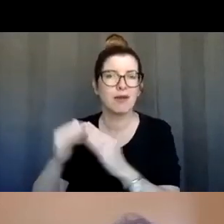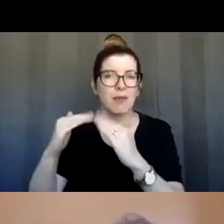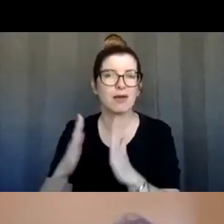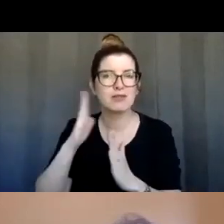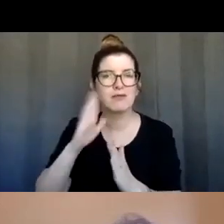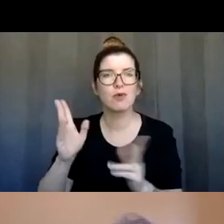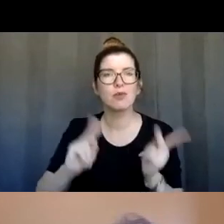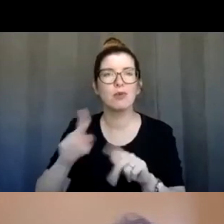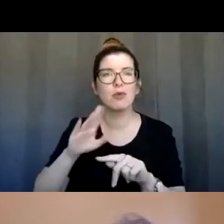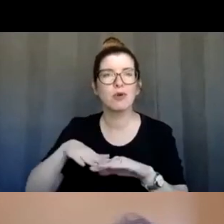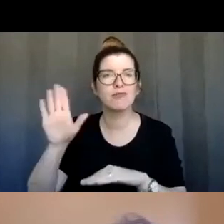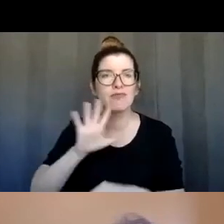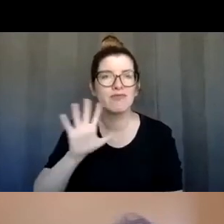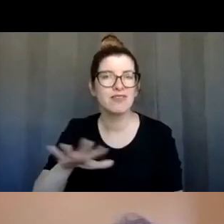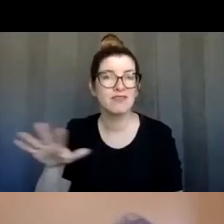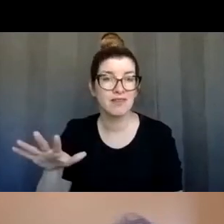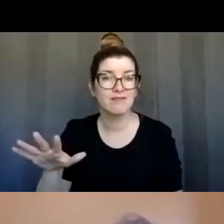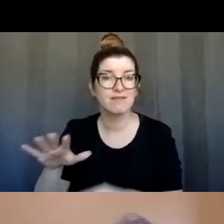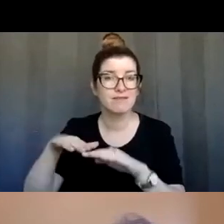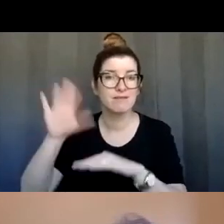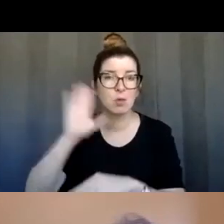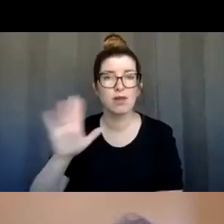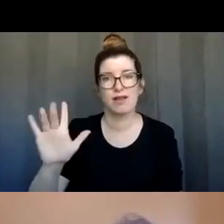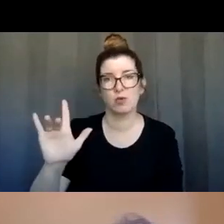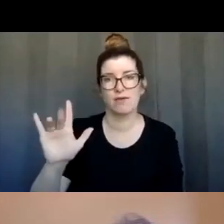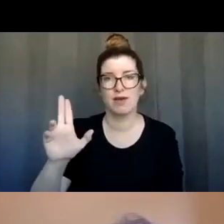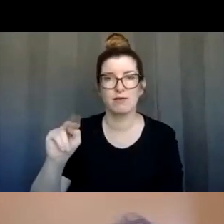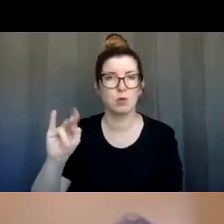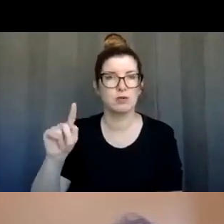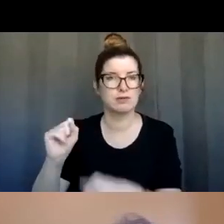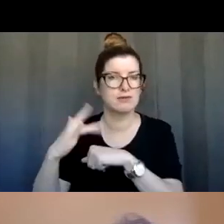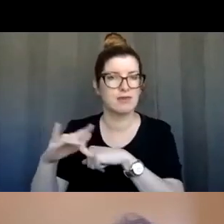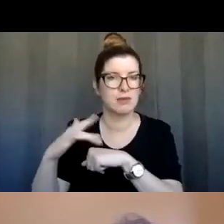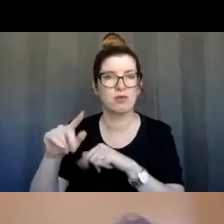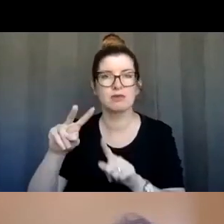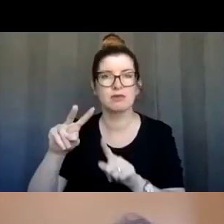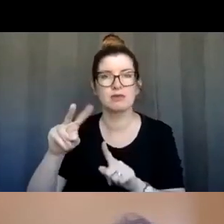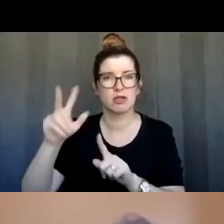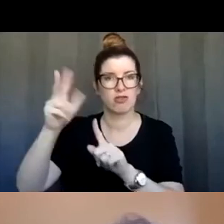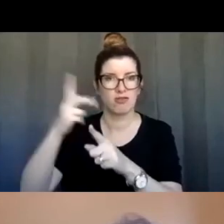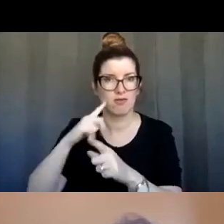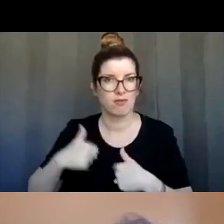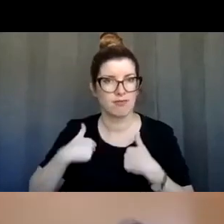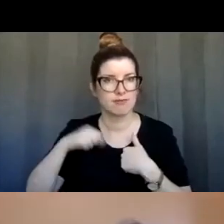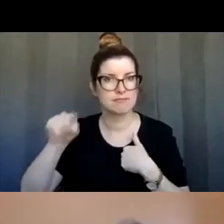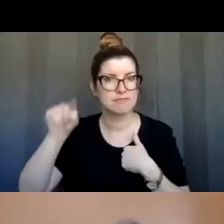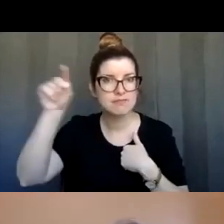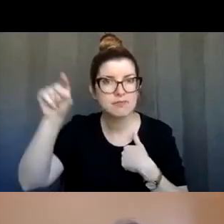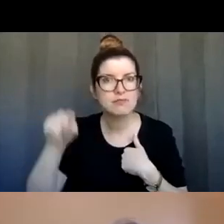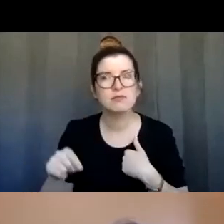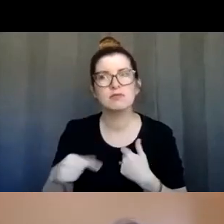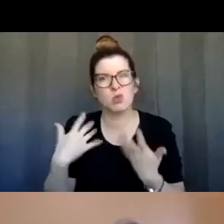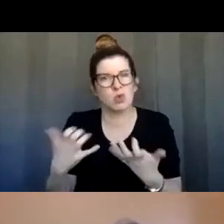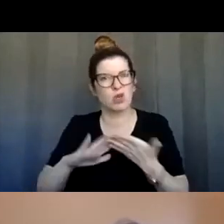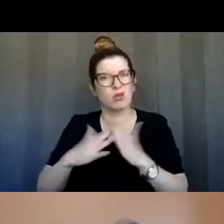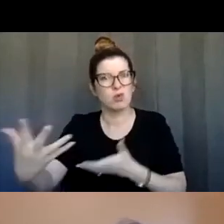older. And we'll have 25 units on the second and third floor. But you know, I want the community involved. I want the tenants involved